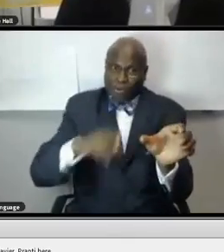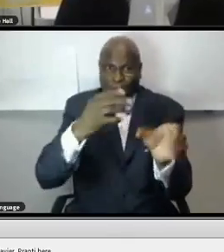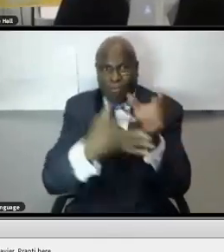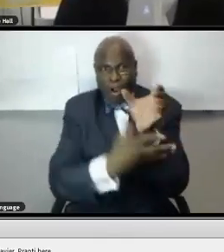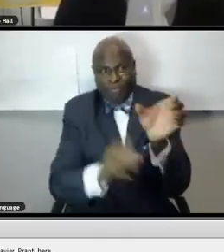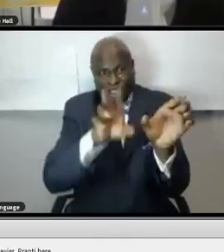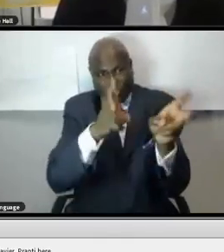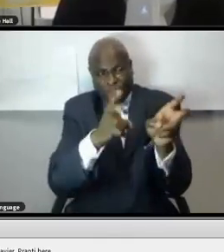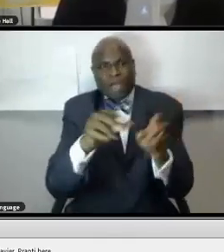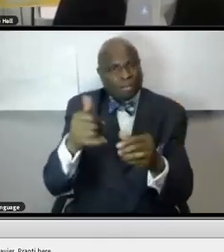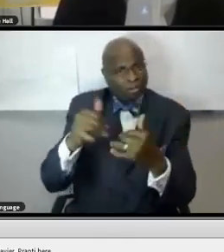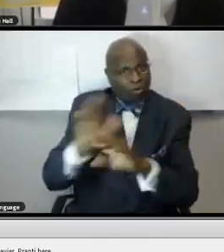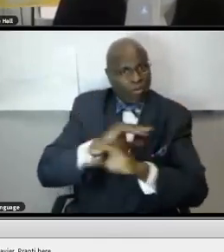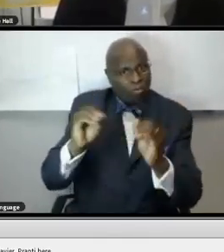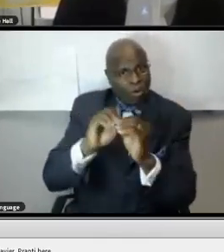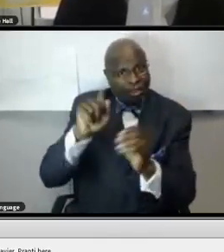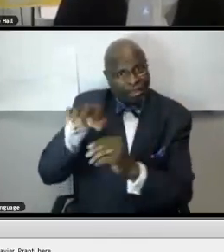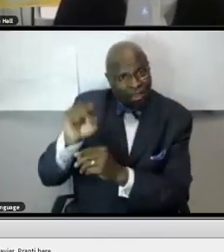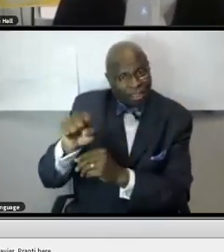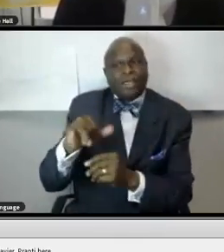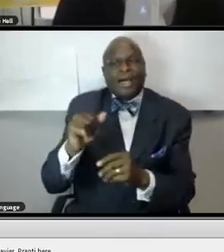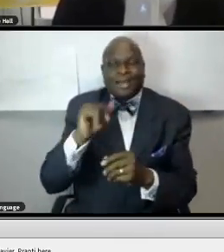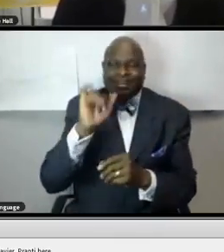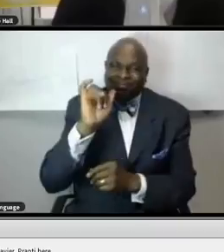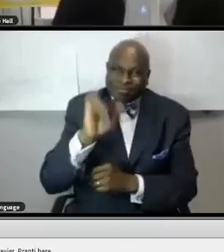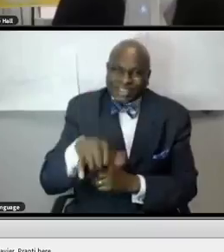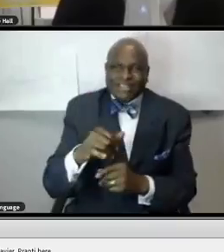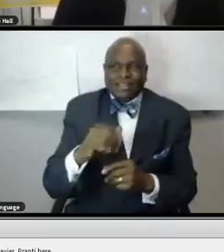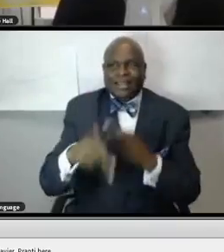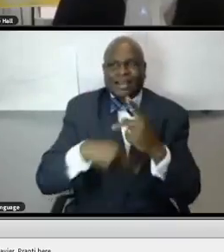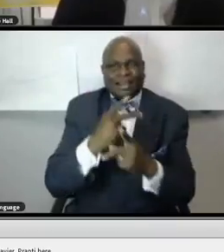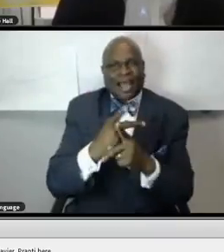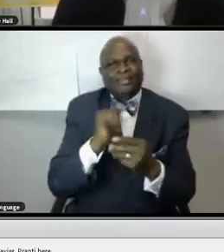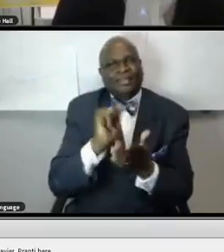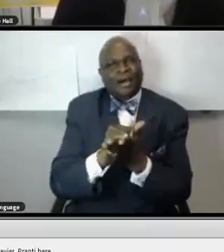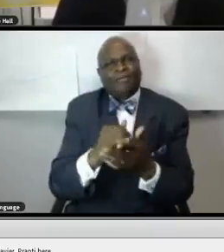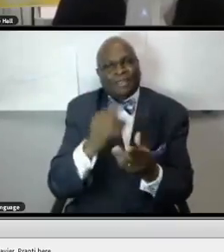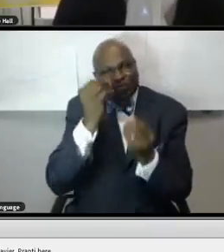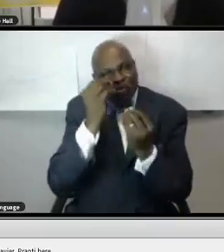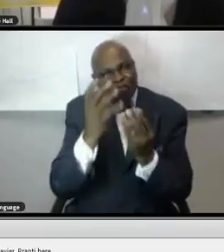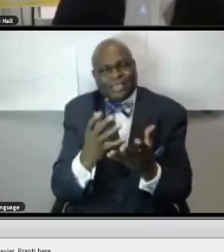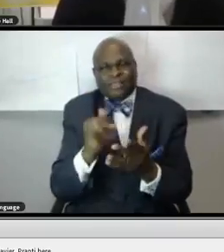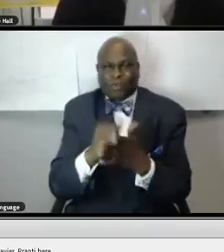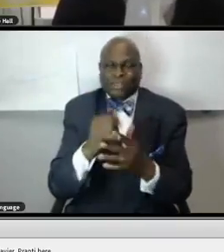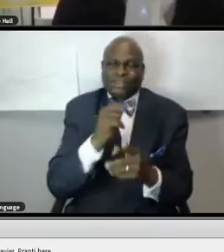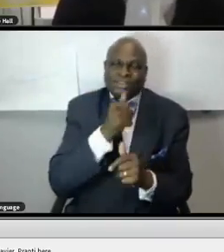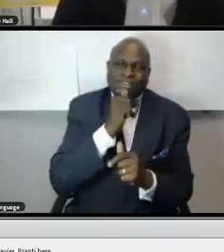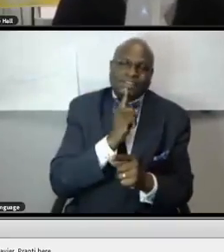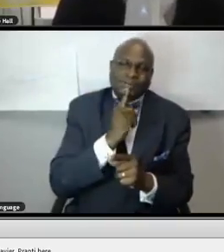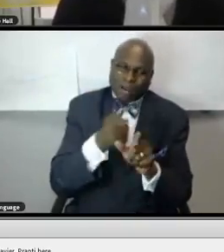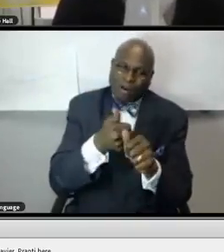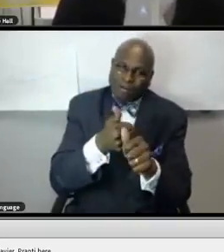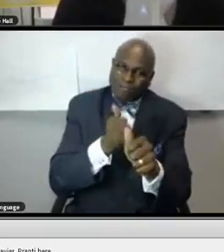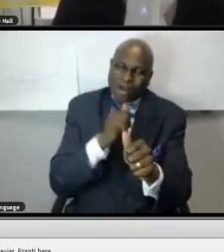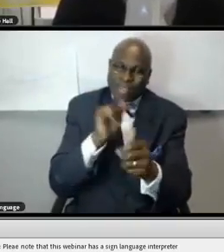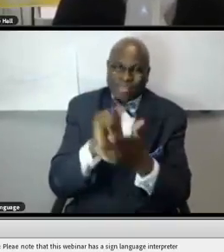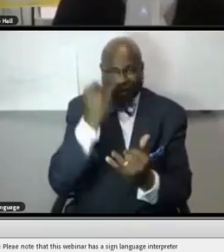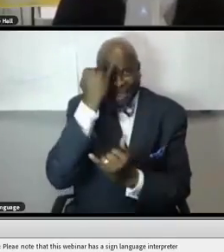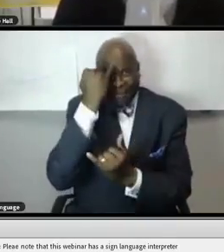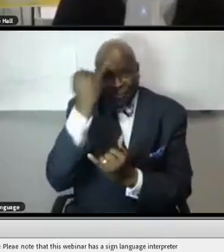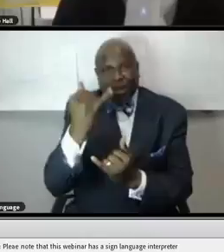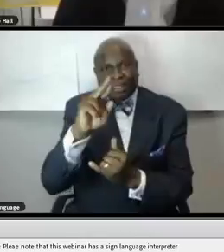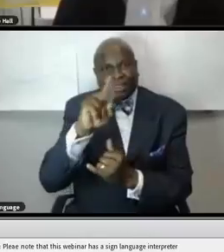longer Indigenous? Same issues there. And these types of traps we want to studiously avoid, because Indigenous